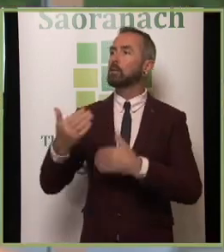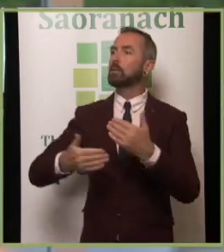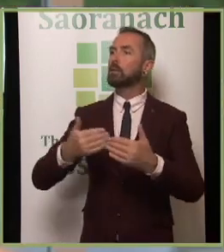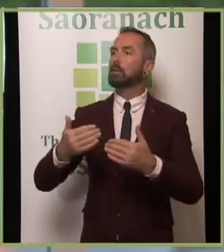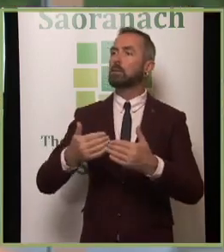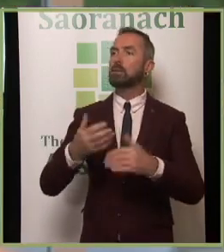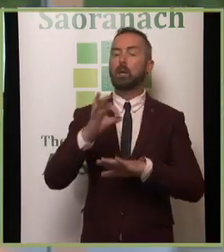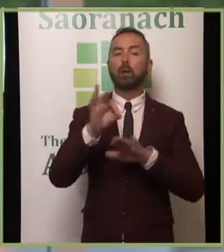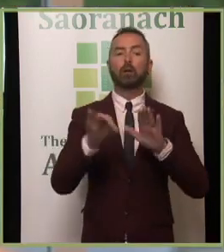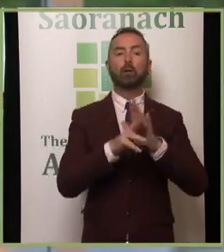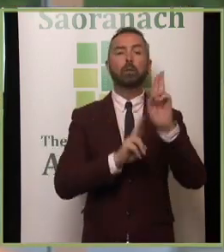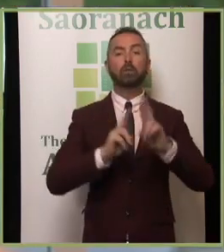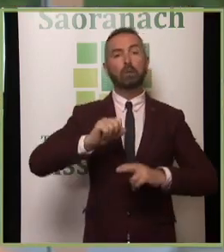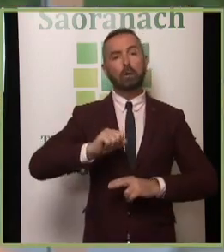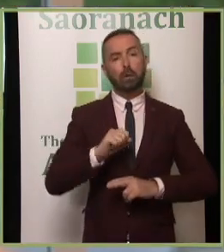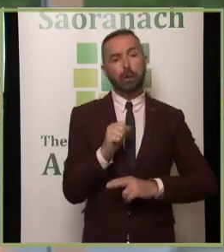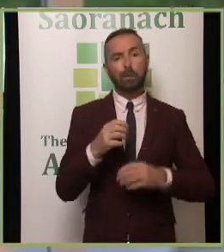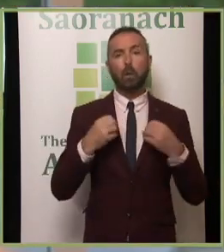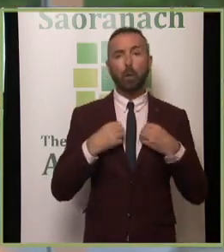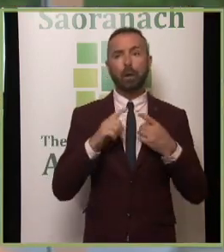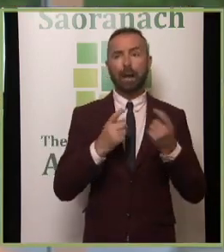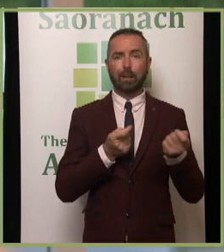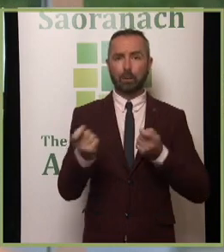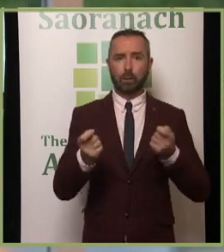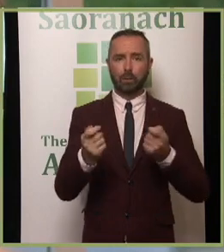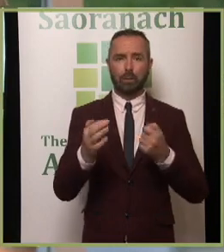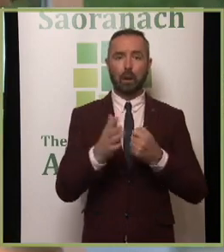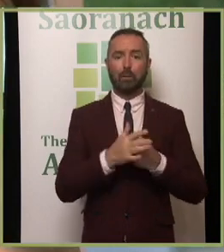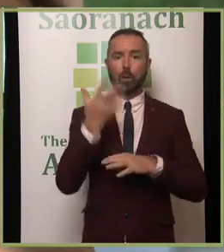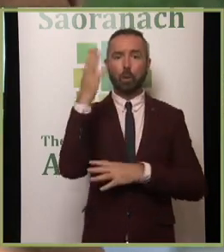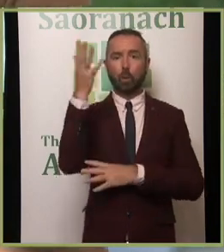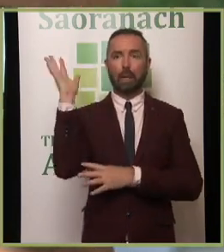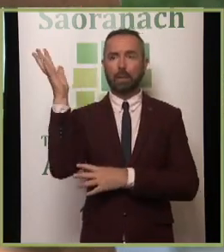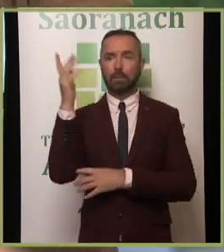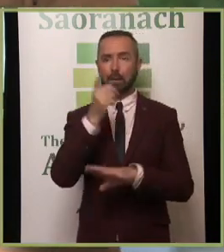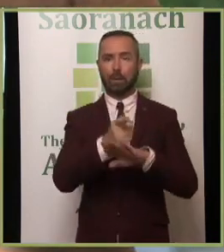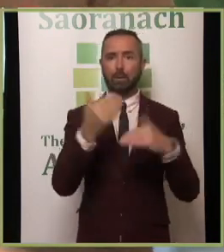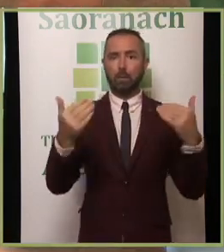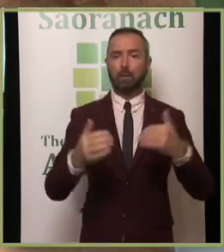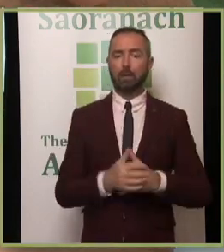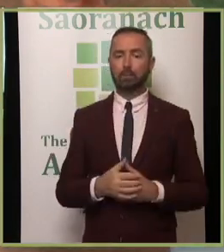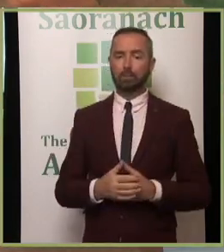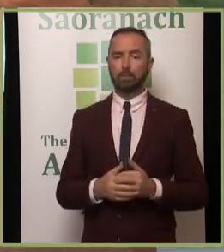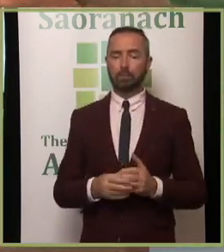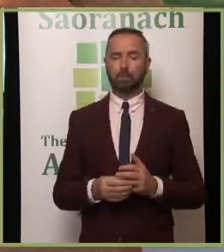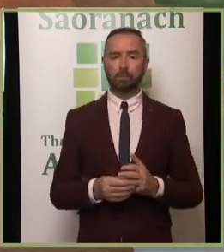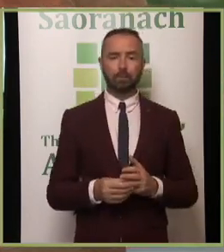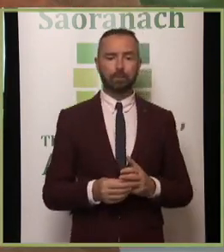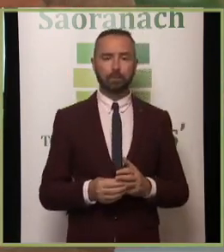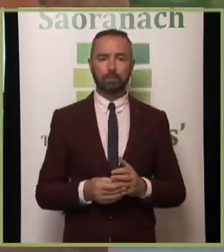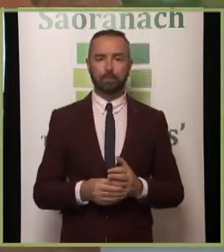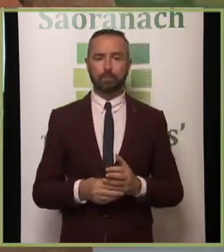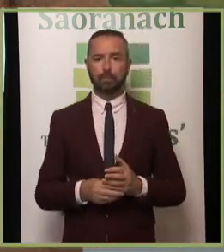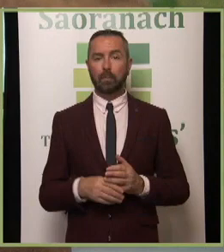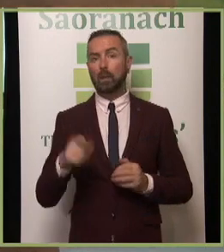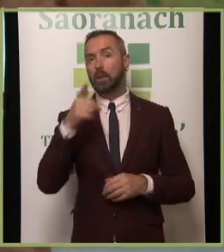maintain ownership and control of state-owned woodlands. So James, so our point was that we were looking at going, it should be state-owned woodlands that it